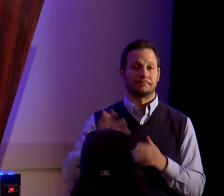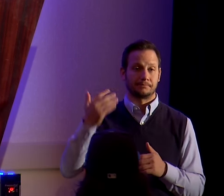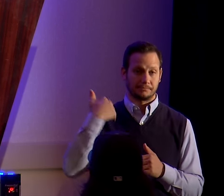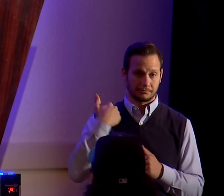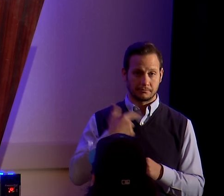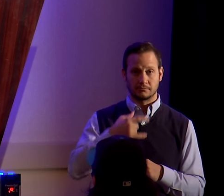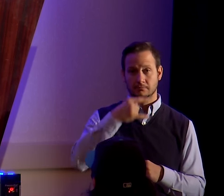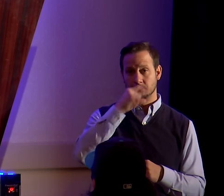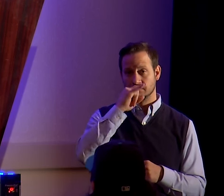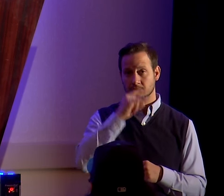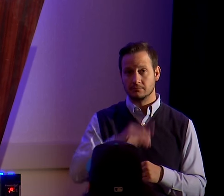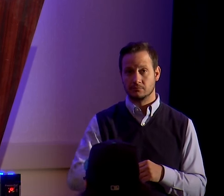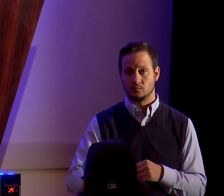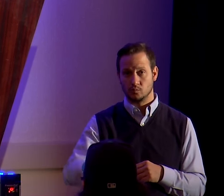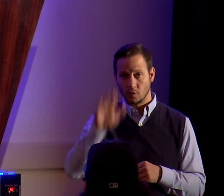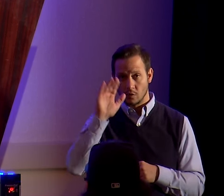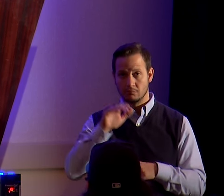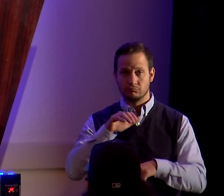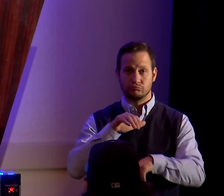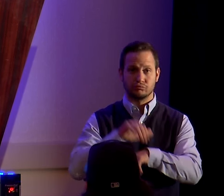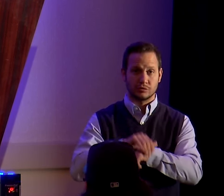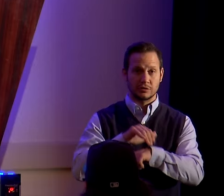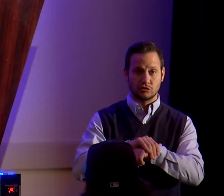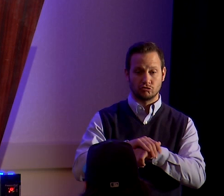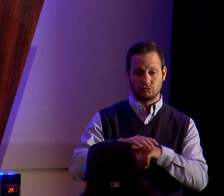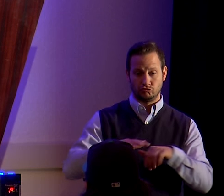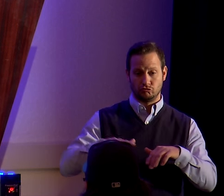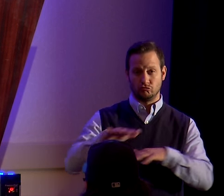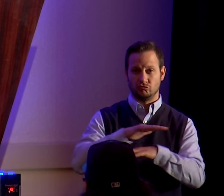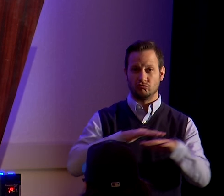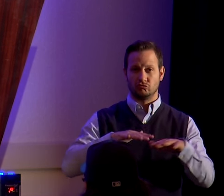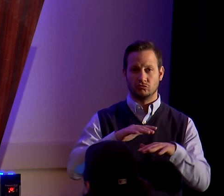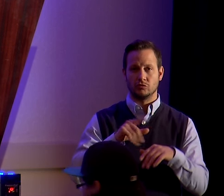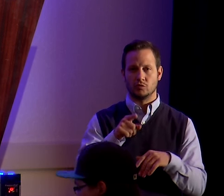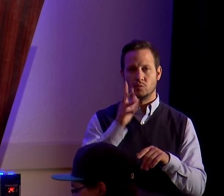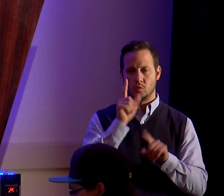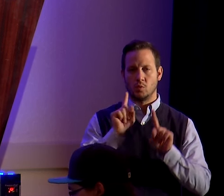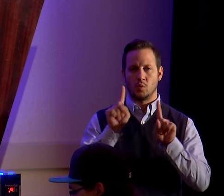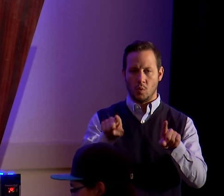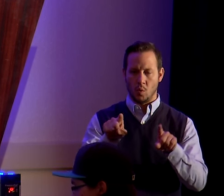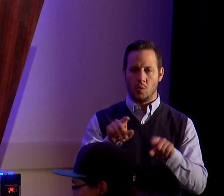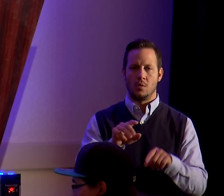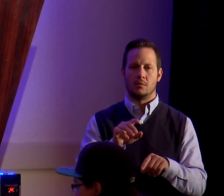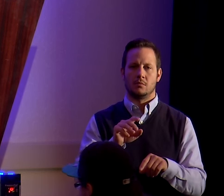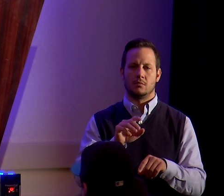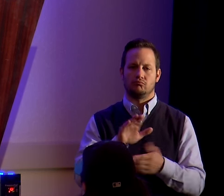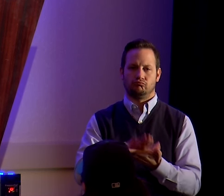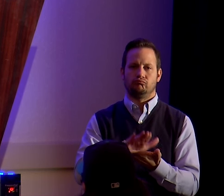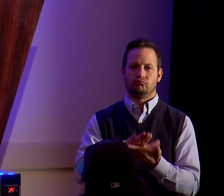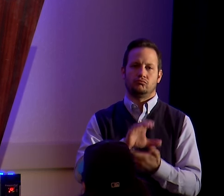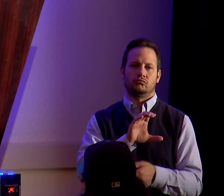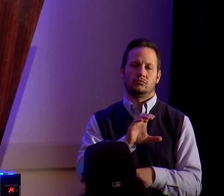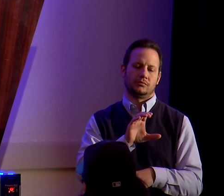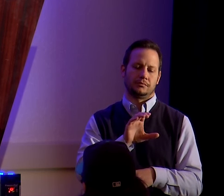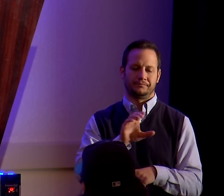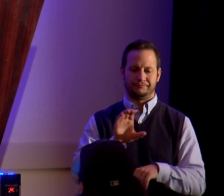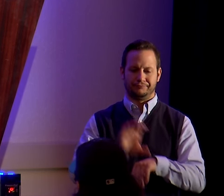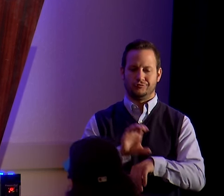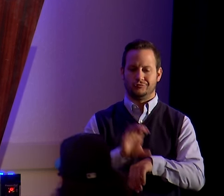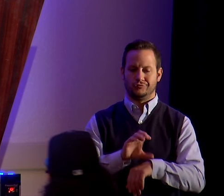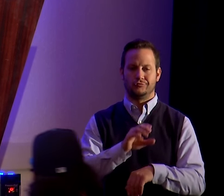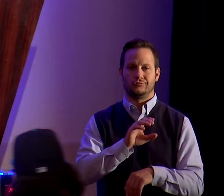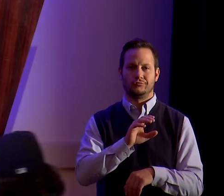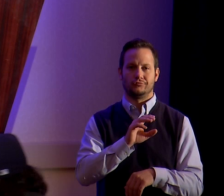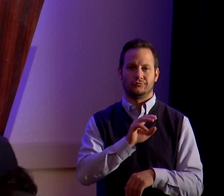growing up in the British, any British colony, you would have gone to a mission school. That's it, right? And so being